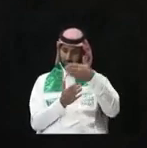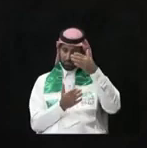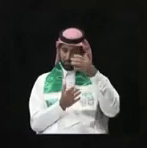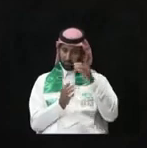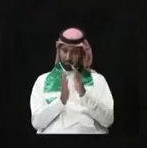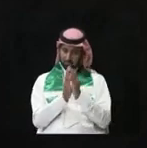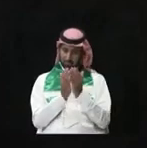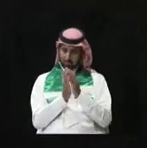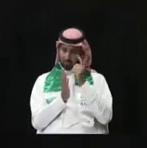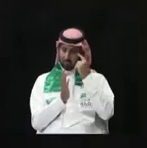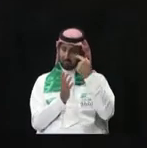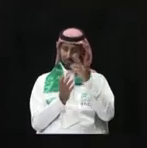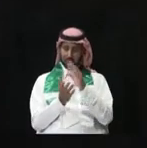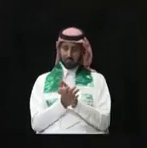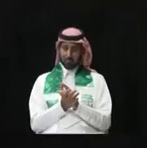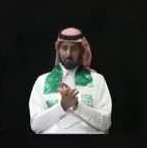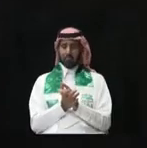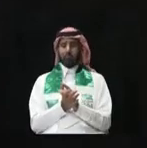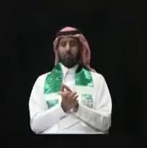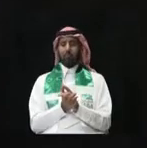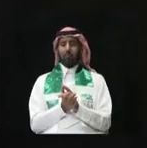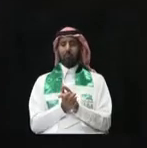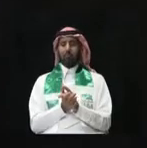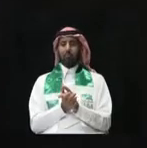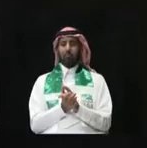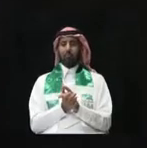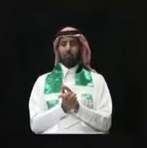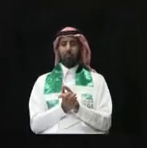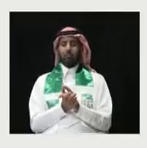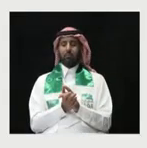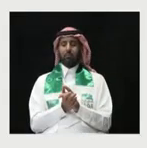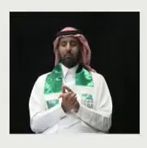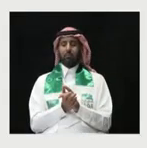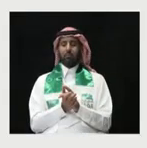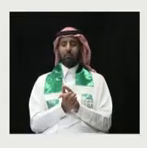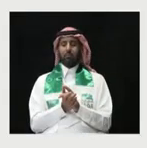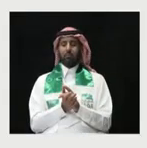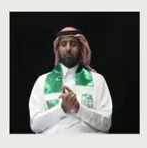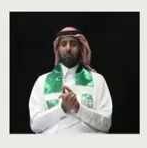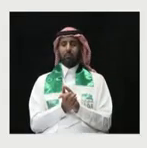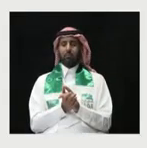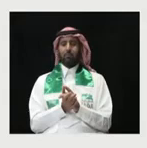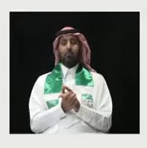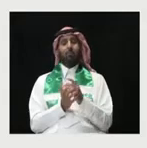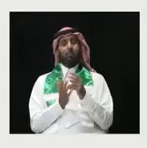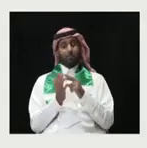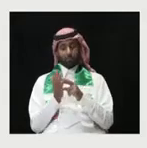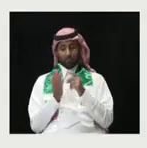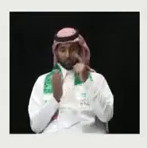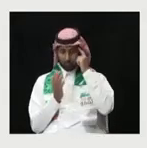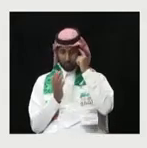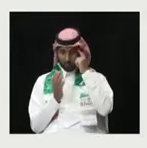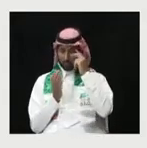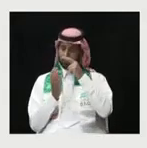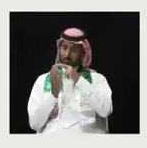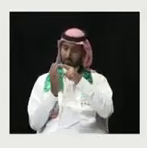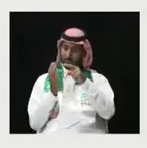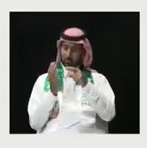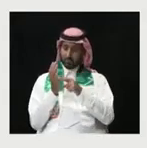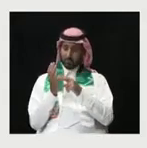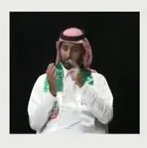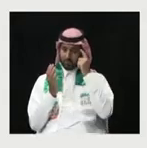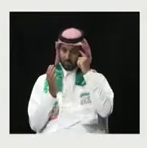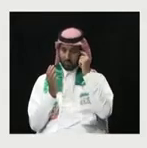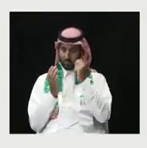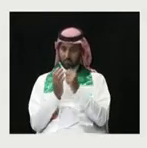Nowadays everything is for free, okay? So these they are. You read or listened to a text, and